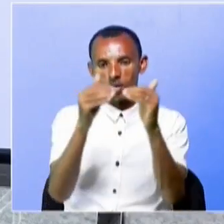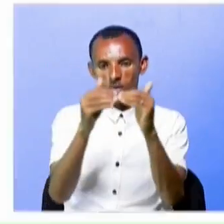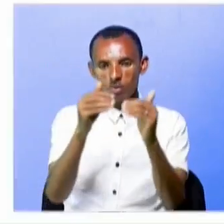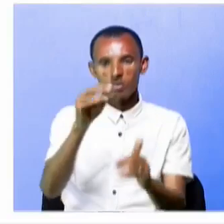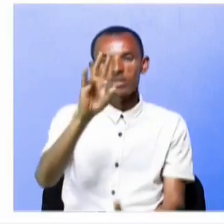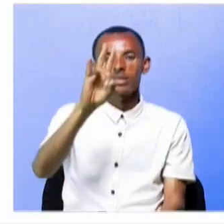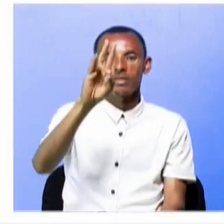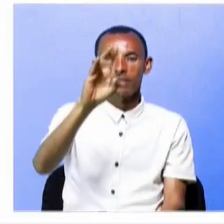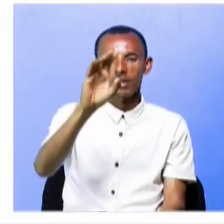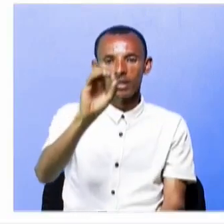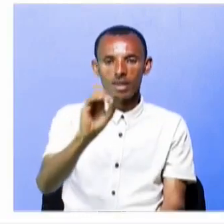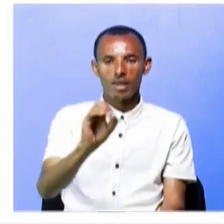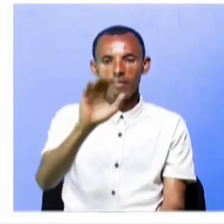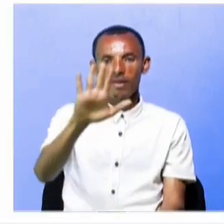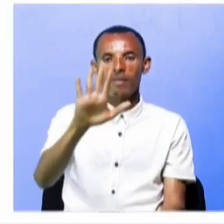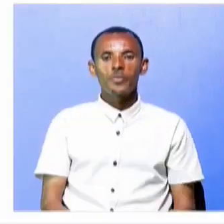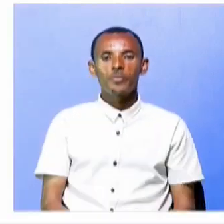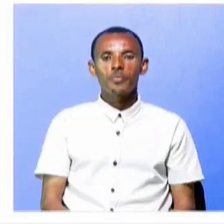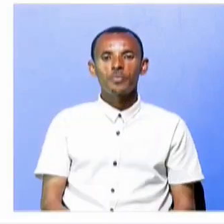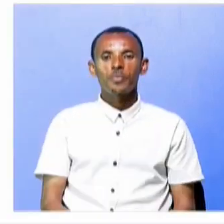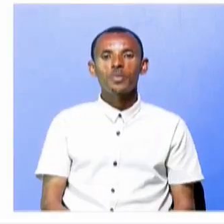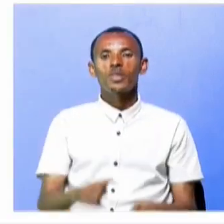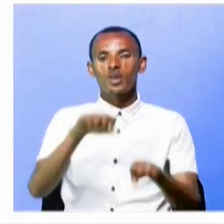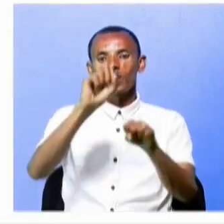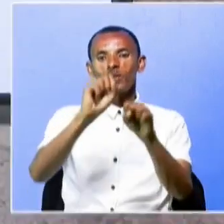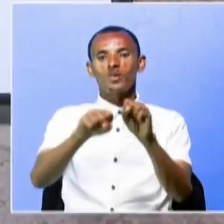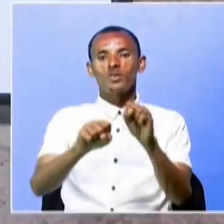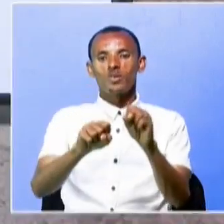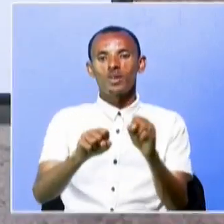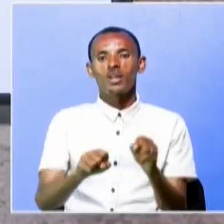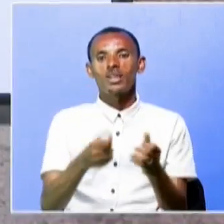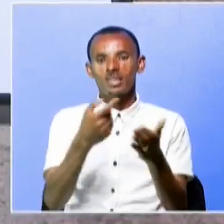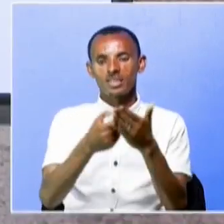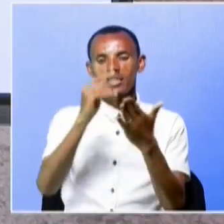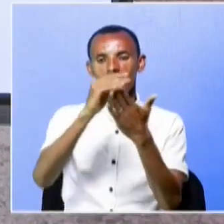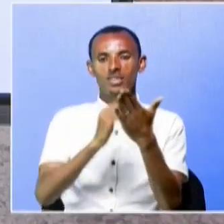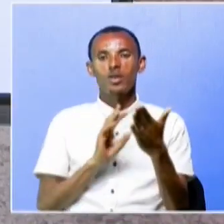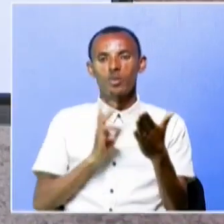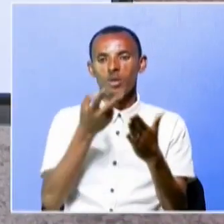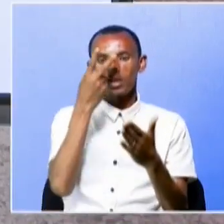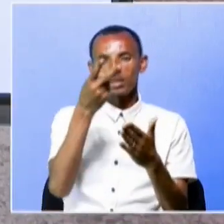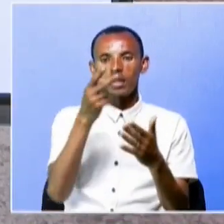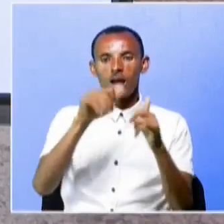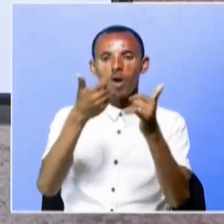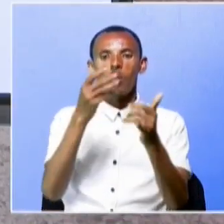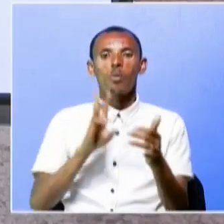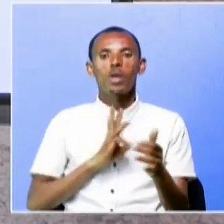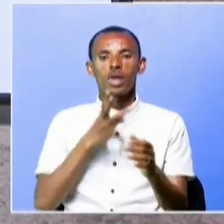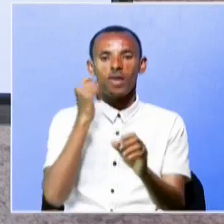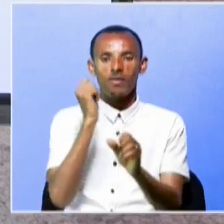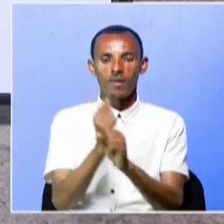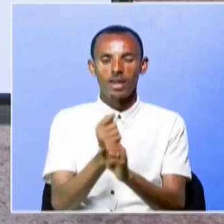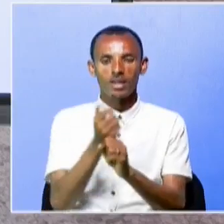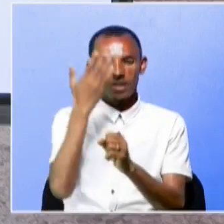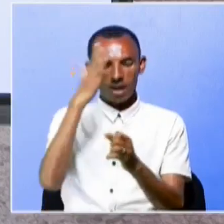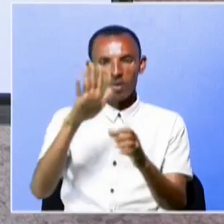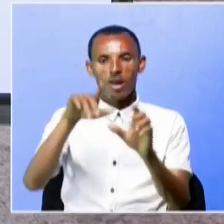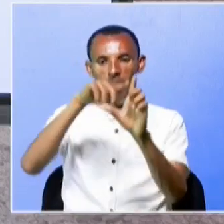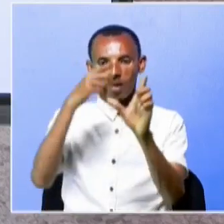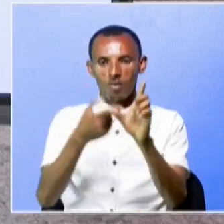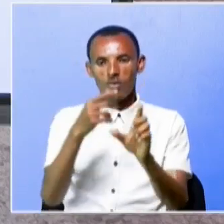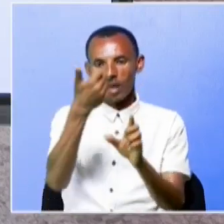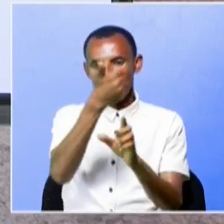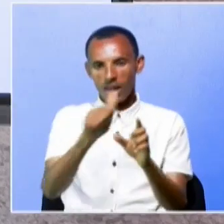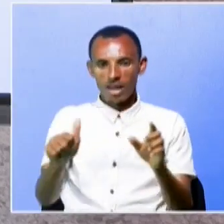be 75 degree. So far in this lesson, we have seen how we can find the unknown angles of